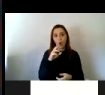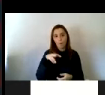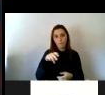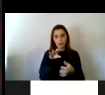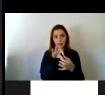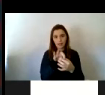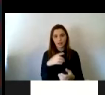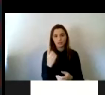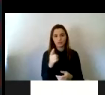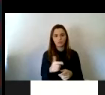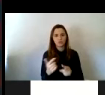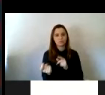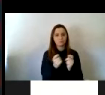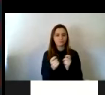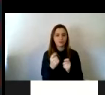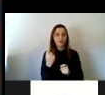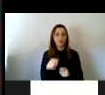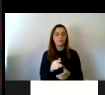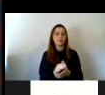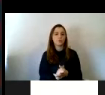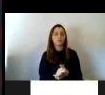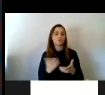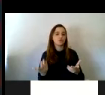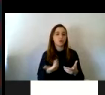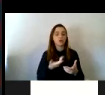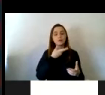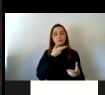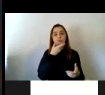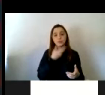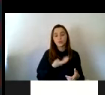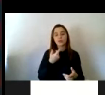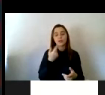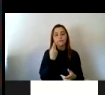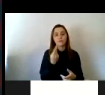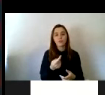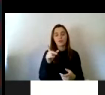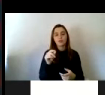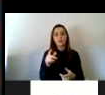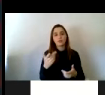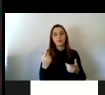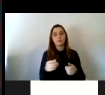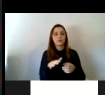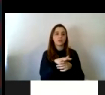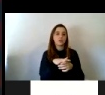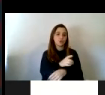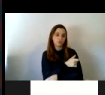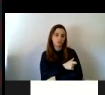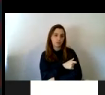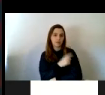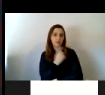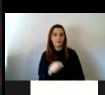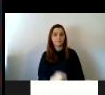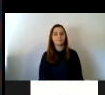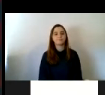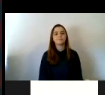her experiences in life and about underrepresented situations. SESO